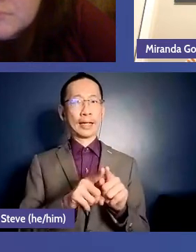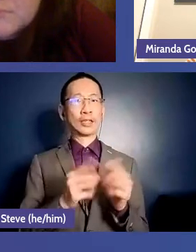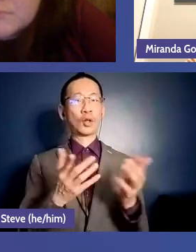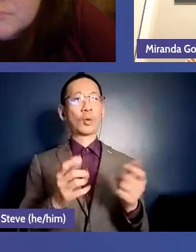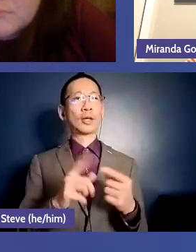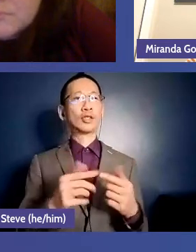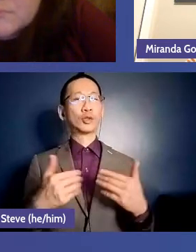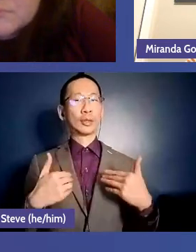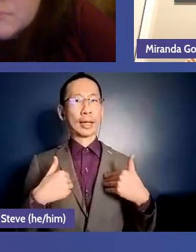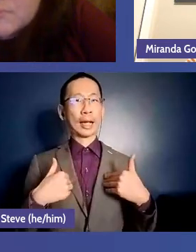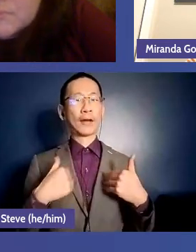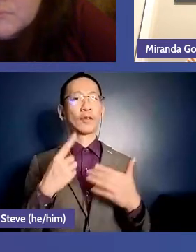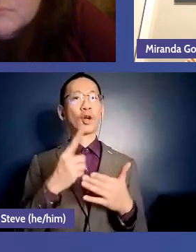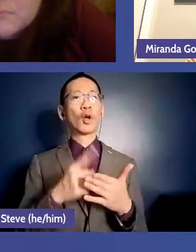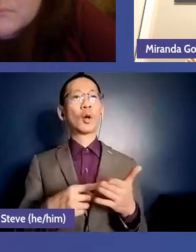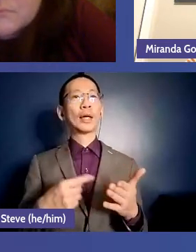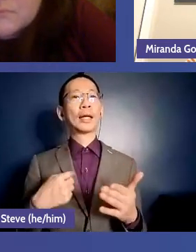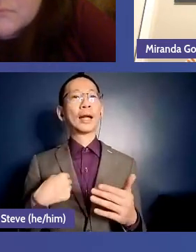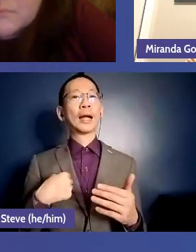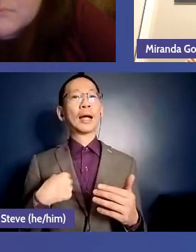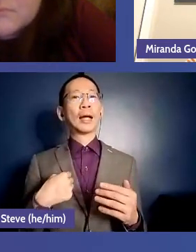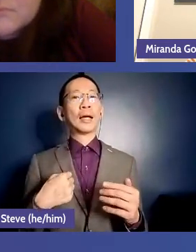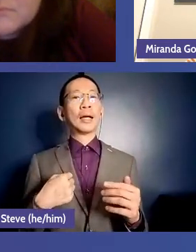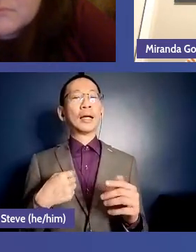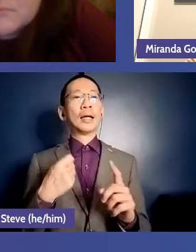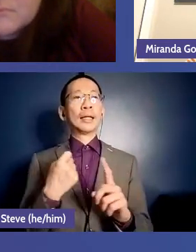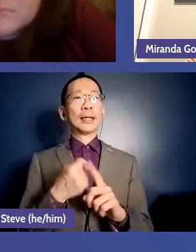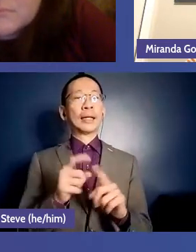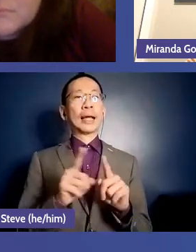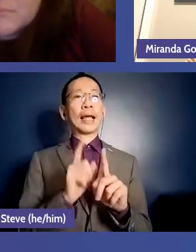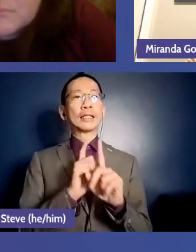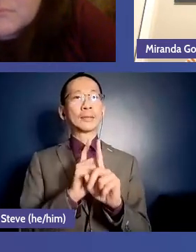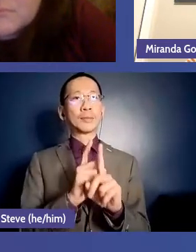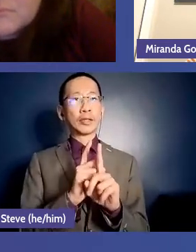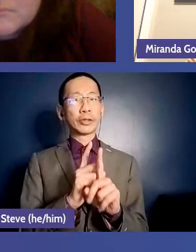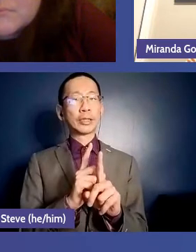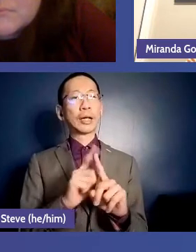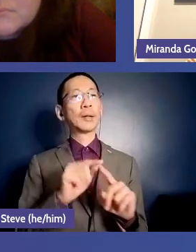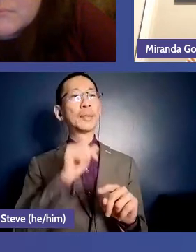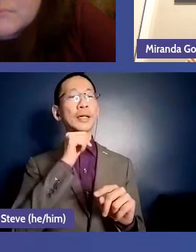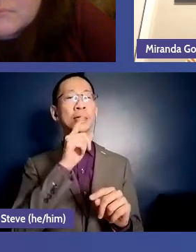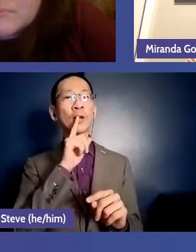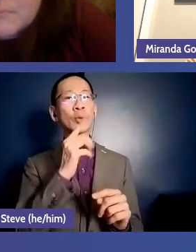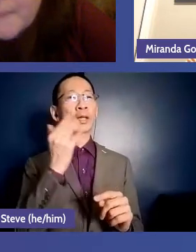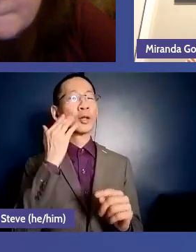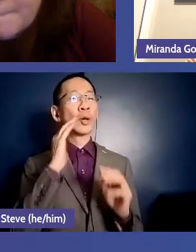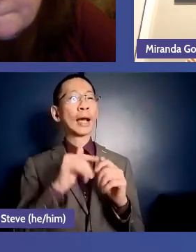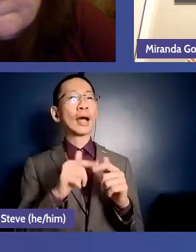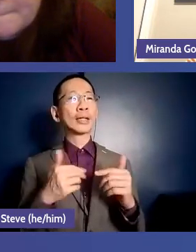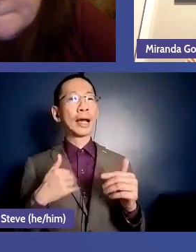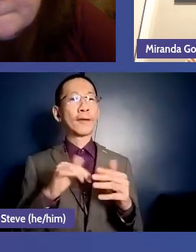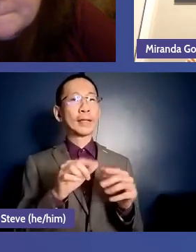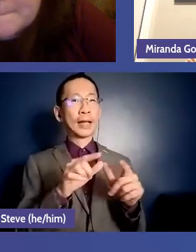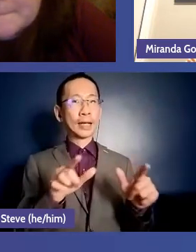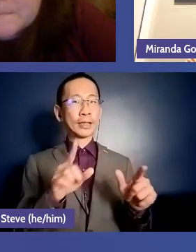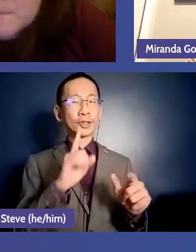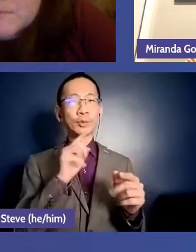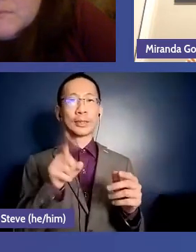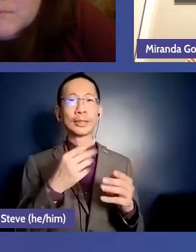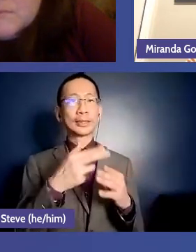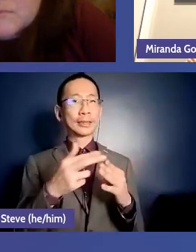have a, what I'm, you know, is what I'm getting as like mentorship and, but not really knowing how to have that language. It really is just coming out as